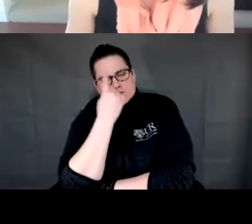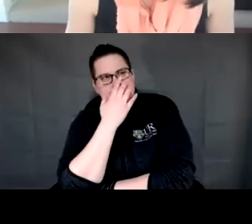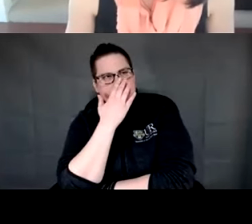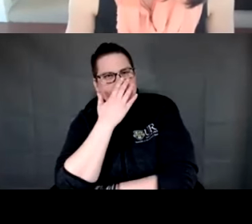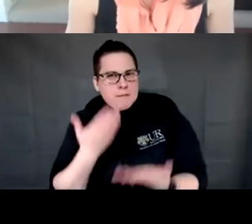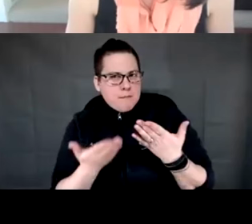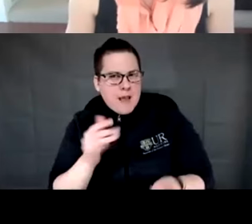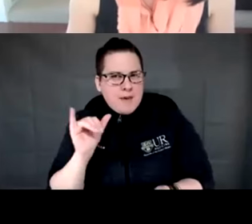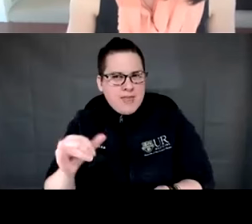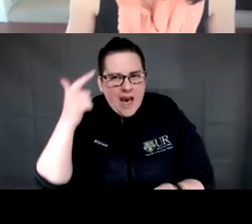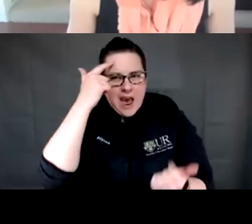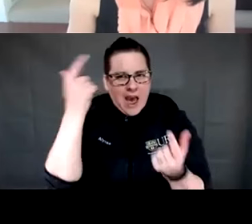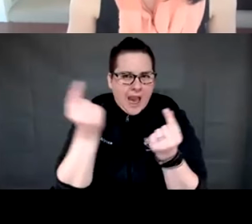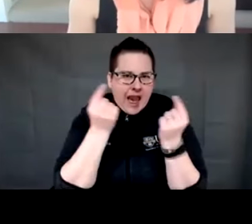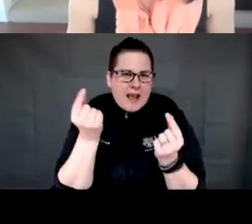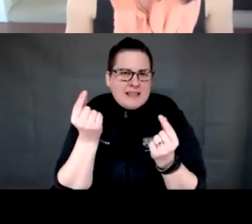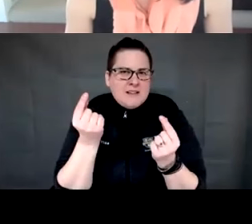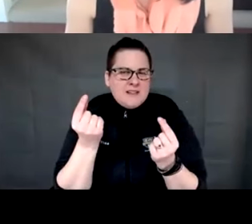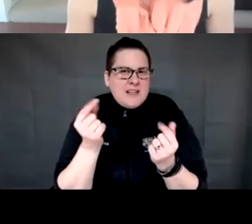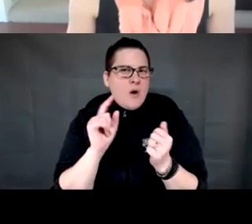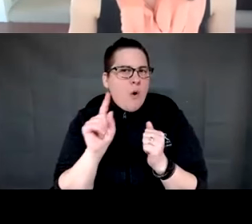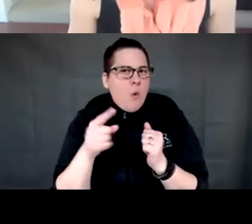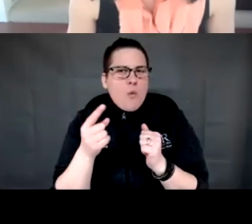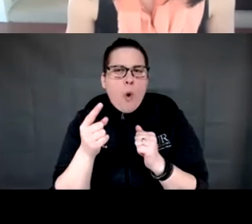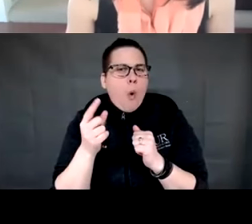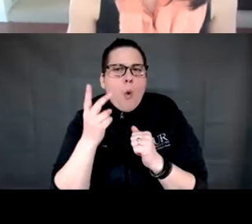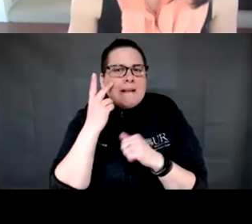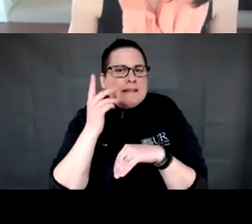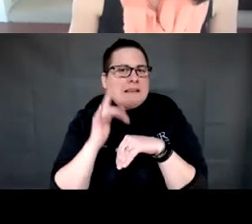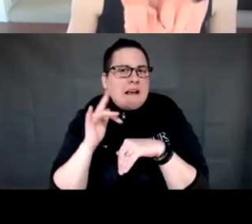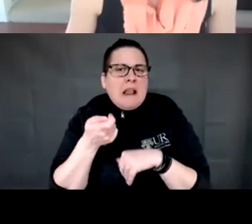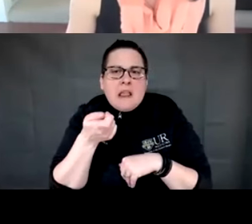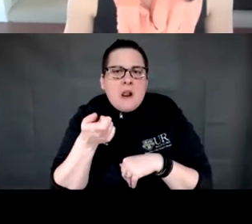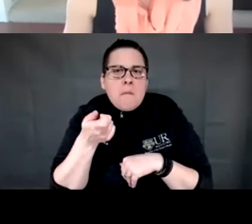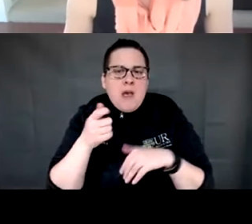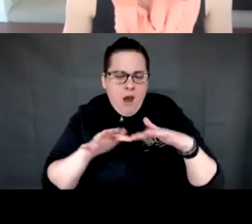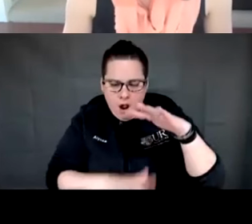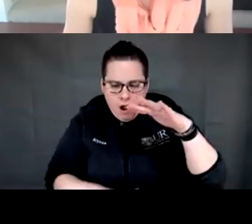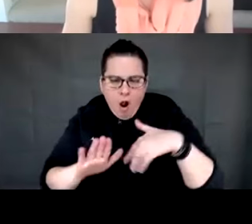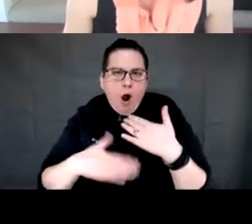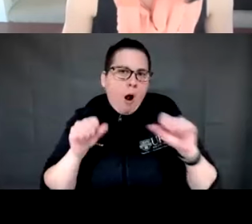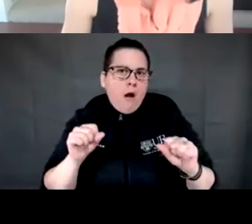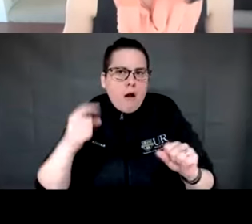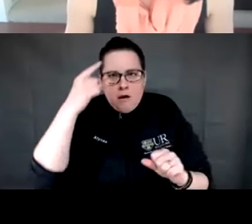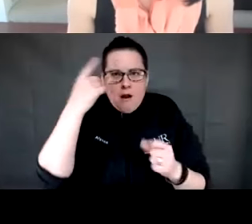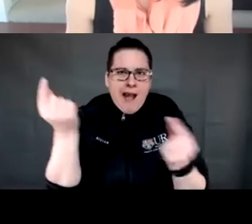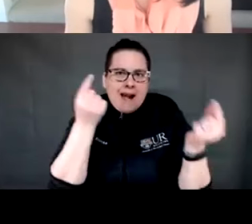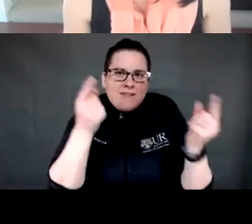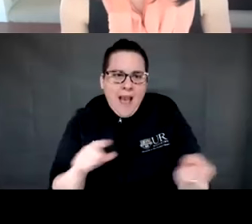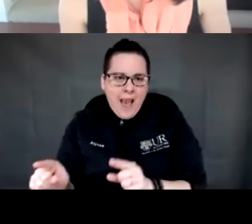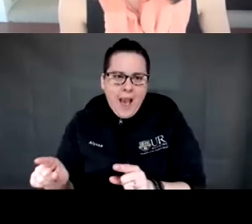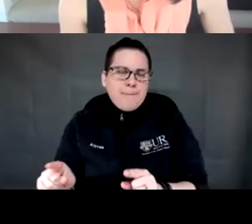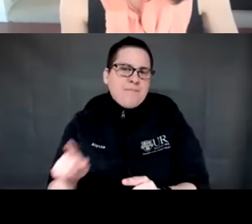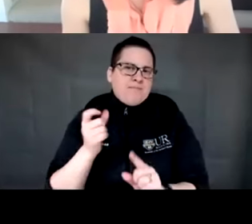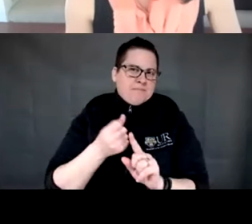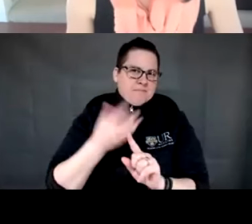this neural activity only scratched the surface of all possible sorts of neural activity that might occur. So let me be a